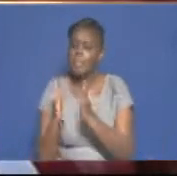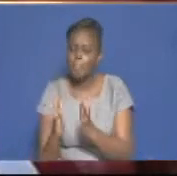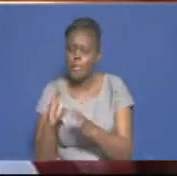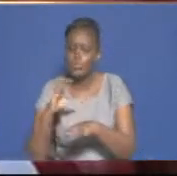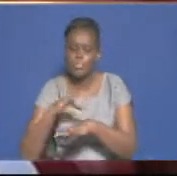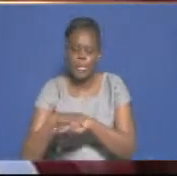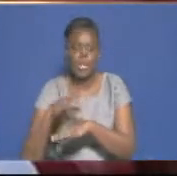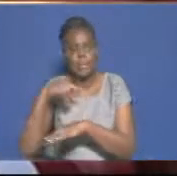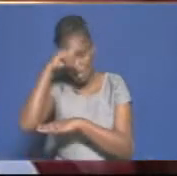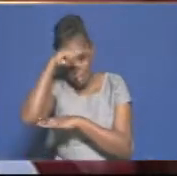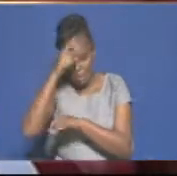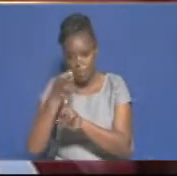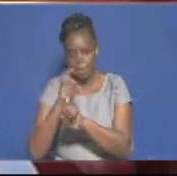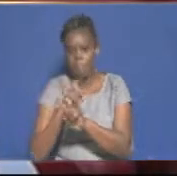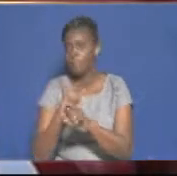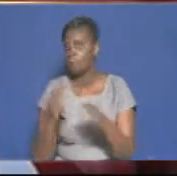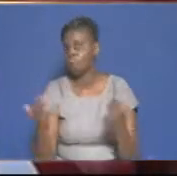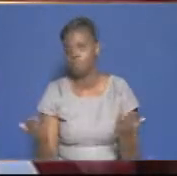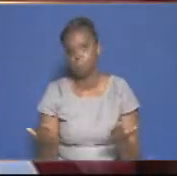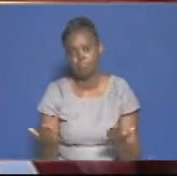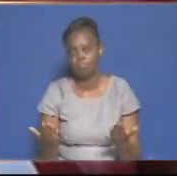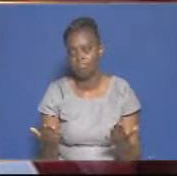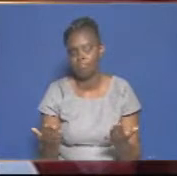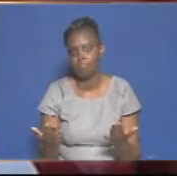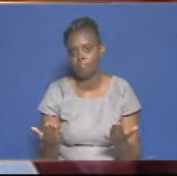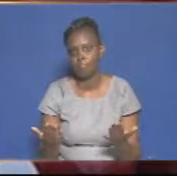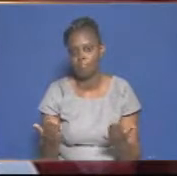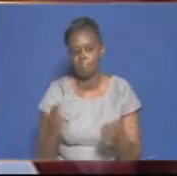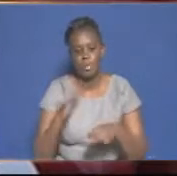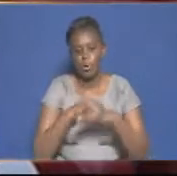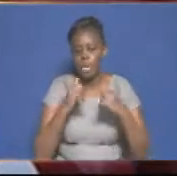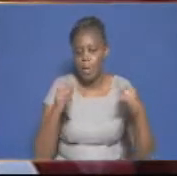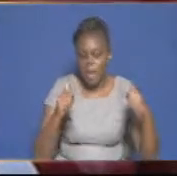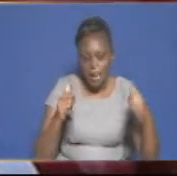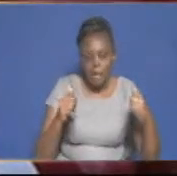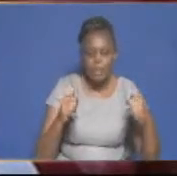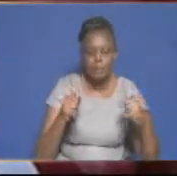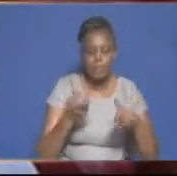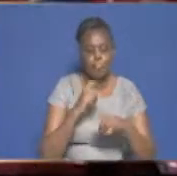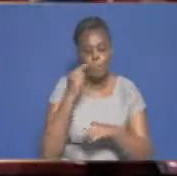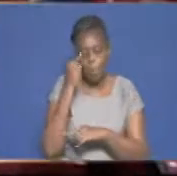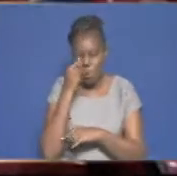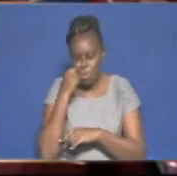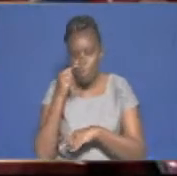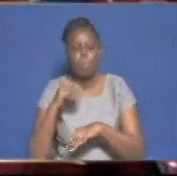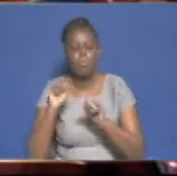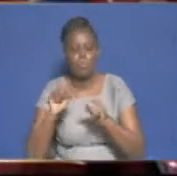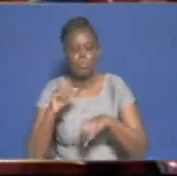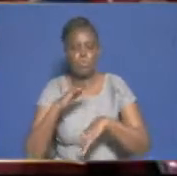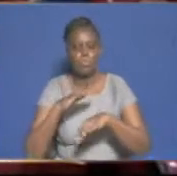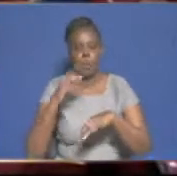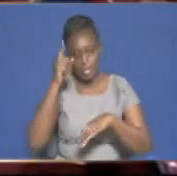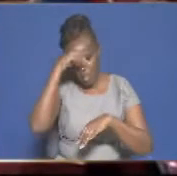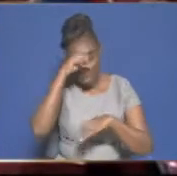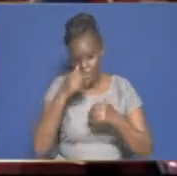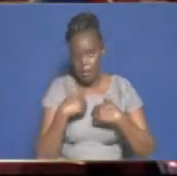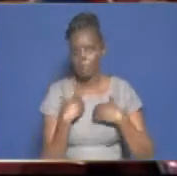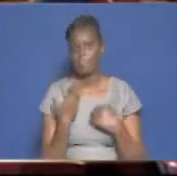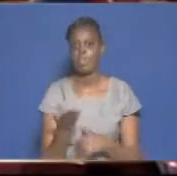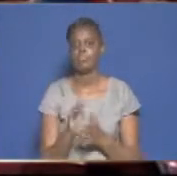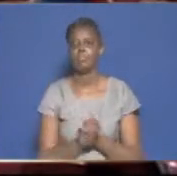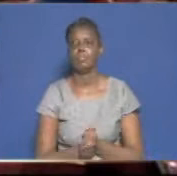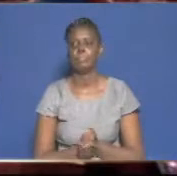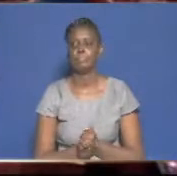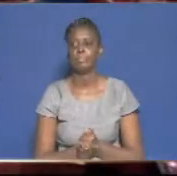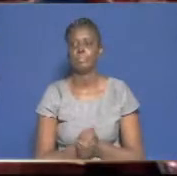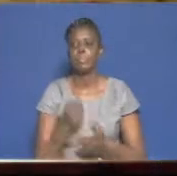degree from where he is, from the comfort of his home. Thank you, Honorable Speaker. Very well. And